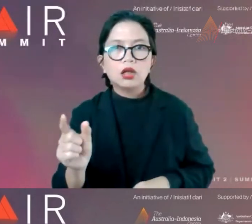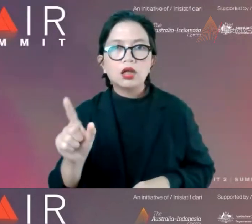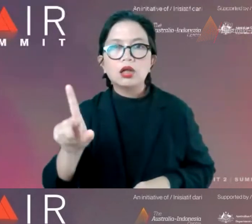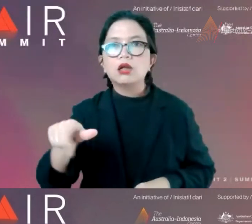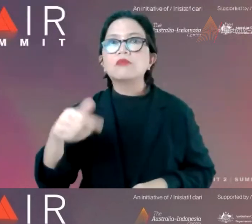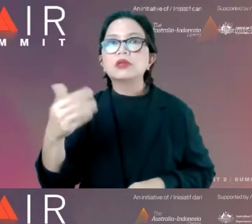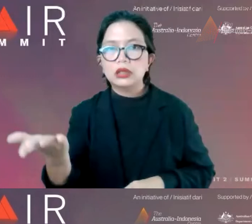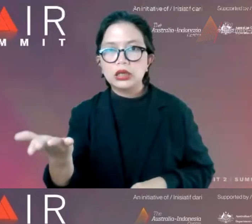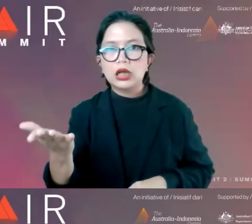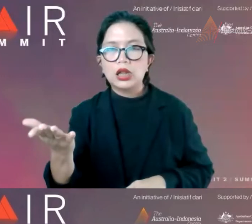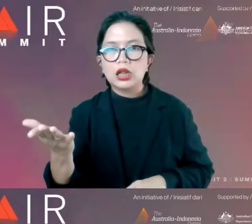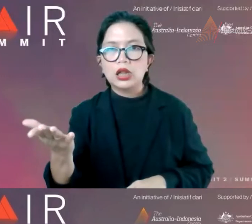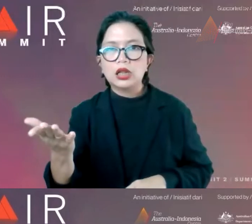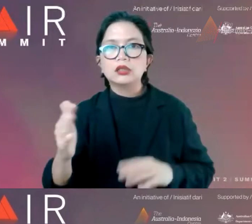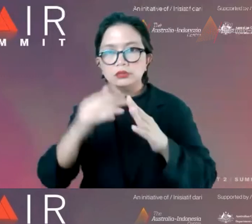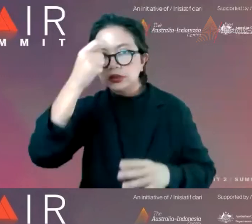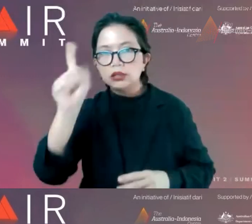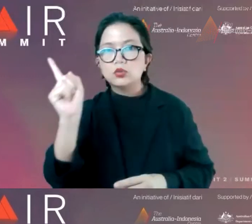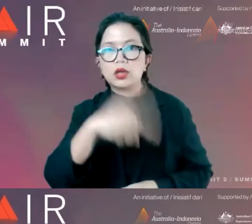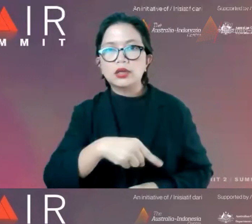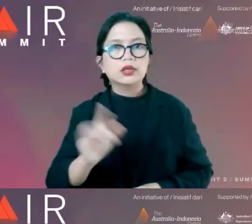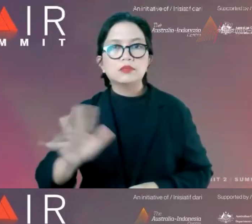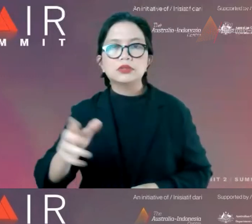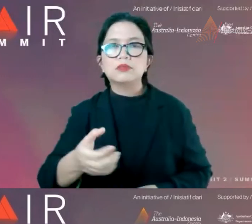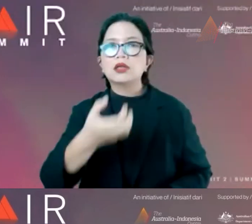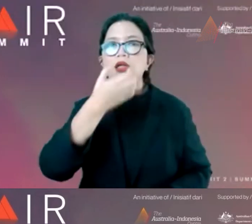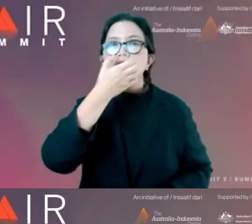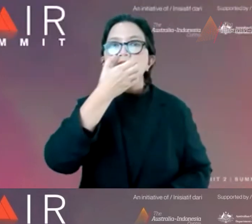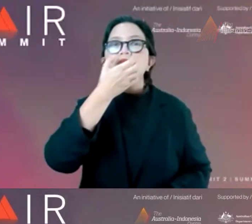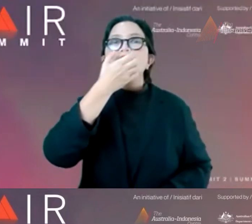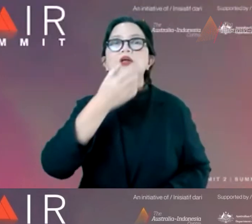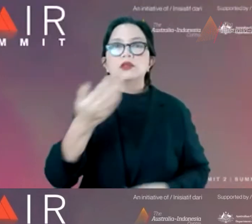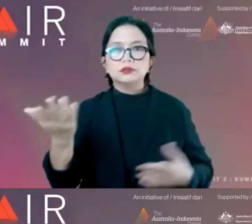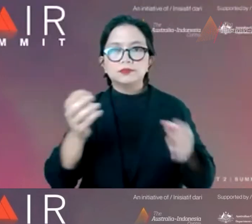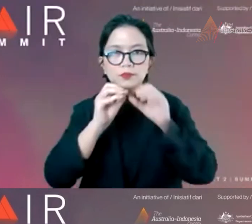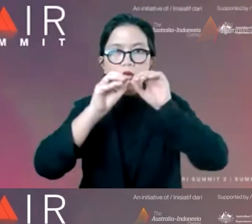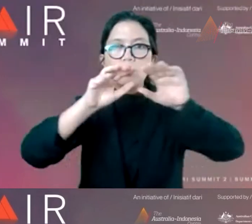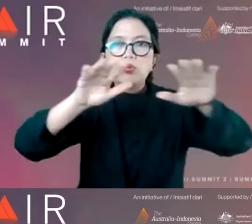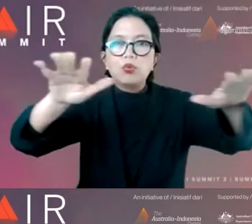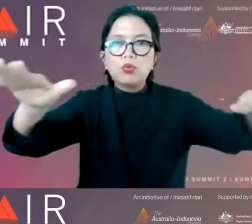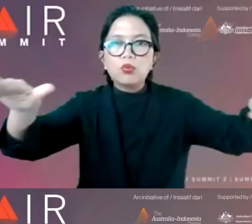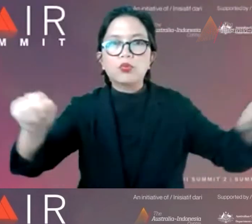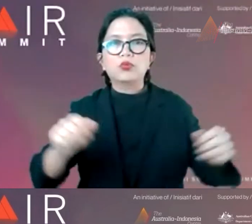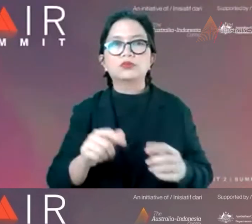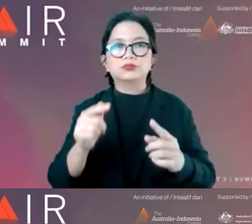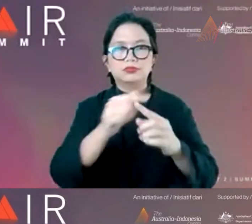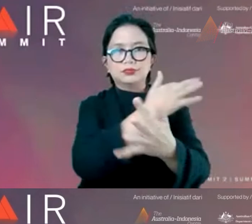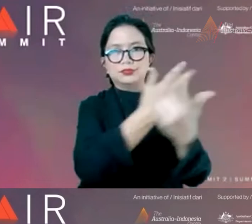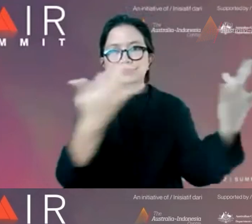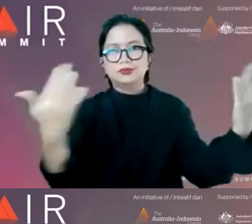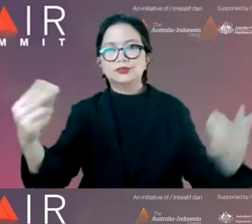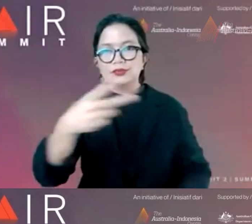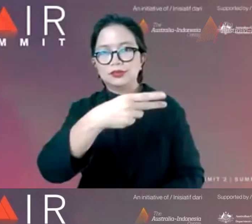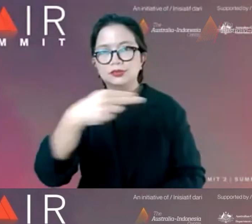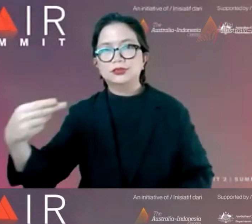then the messages spread out all Indonesians populations. So I think